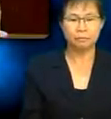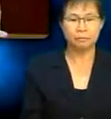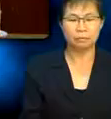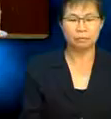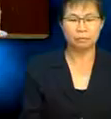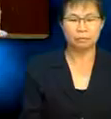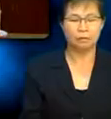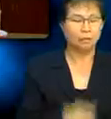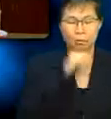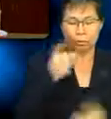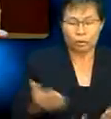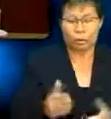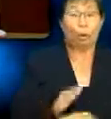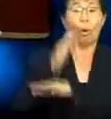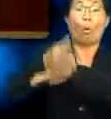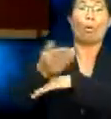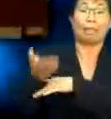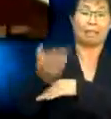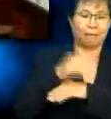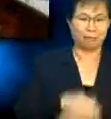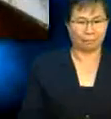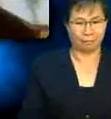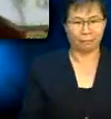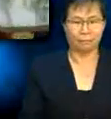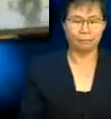Not here, over there.